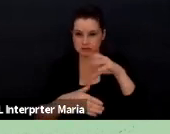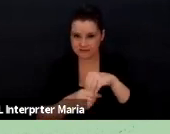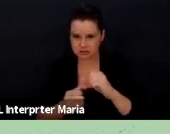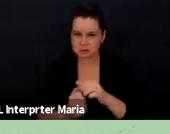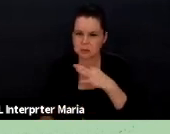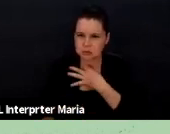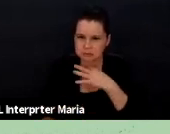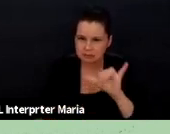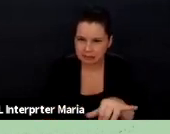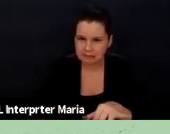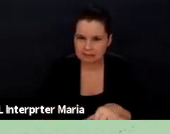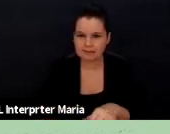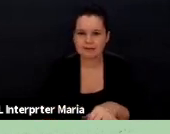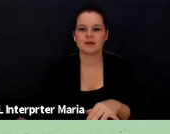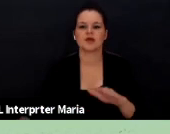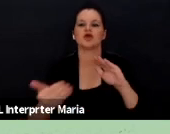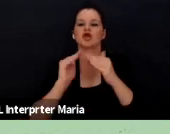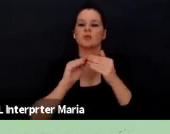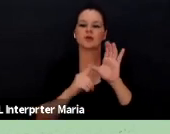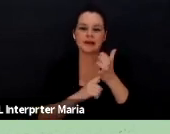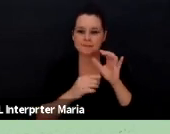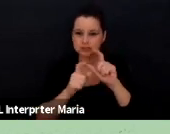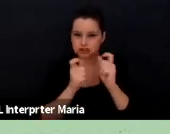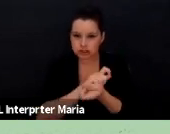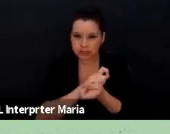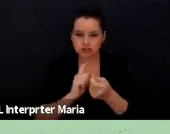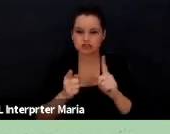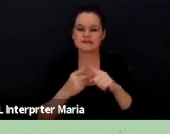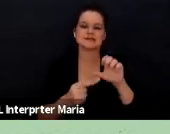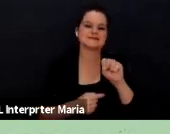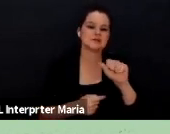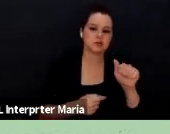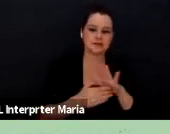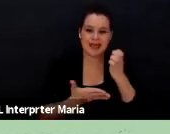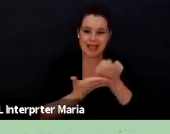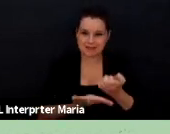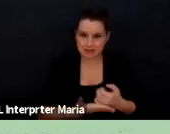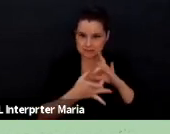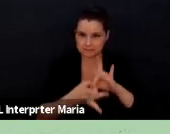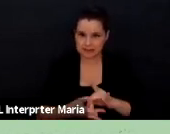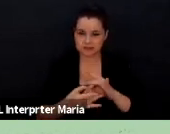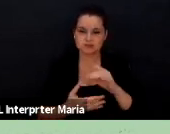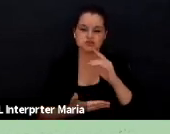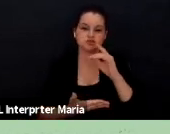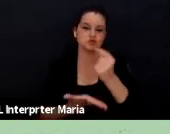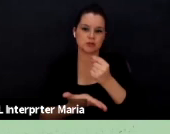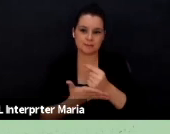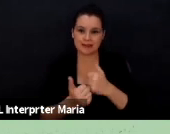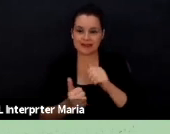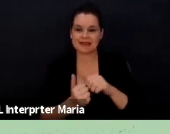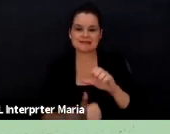about. Community climate change regarding sexual assault and evidence-based treatment. And that's from Michelle in